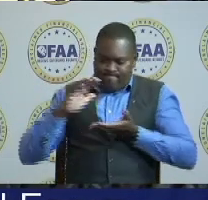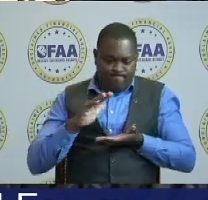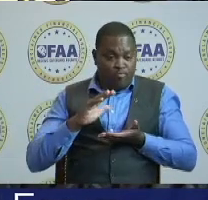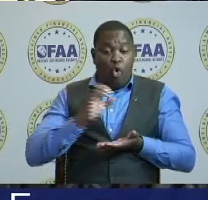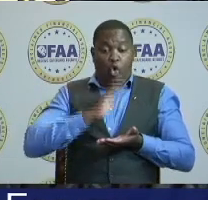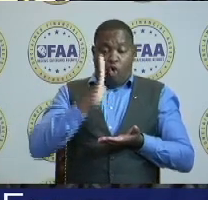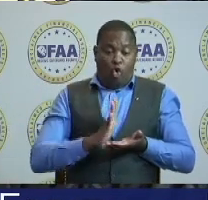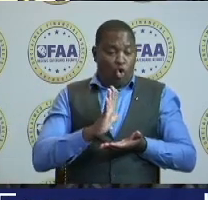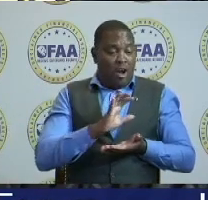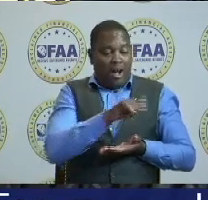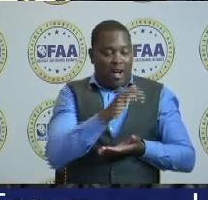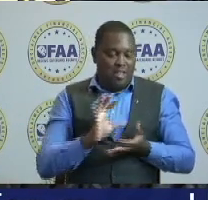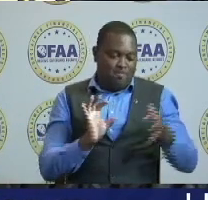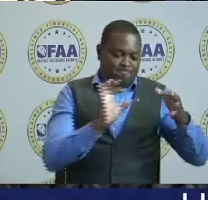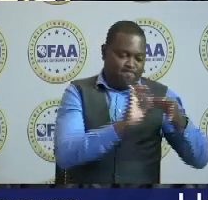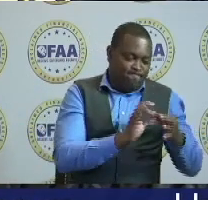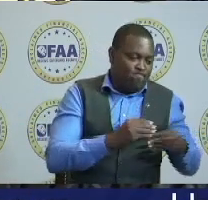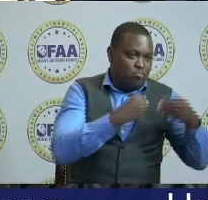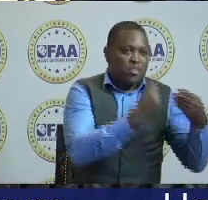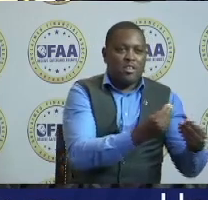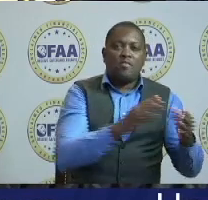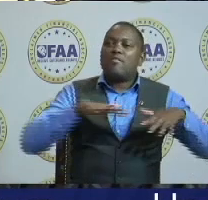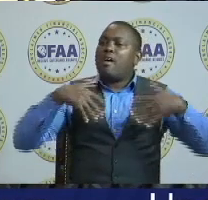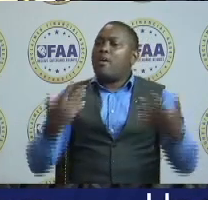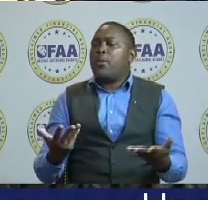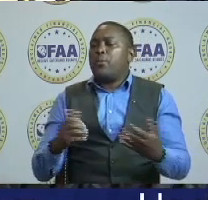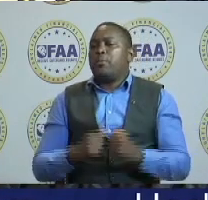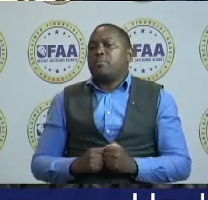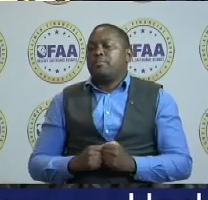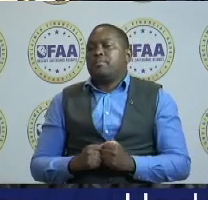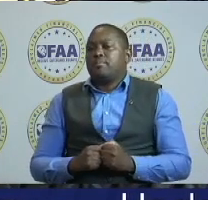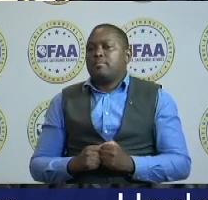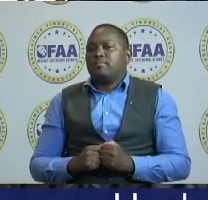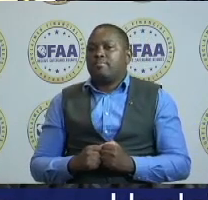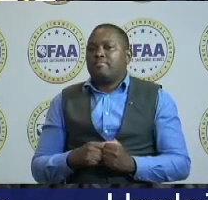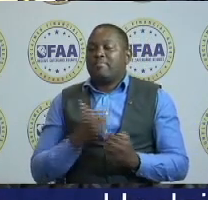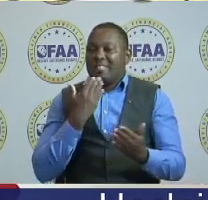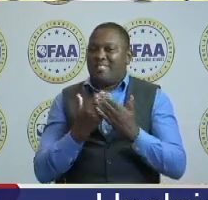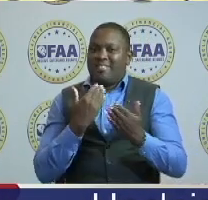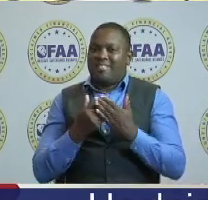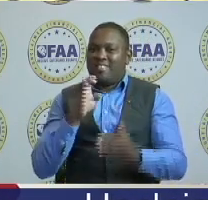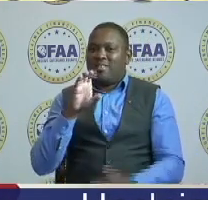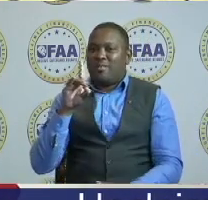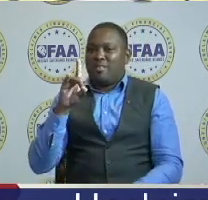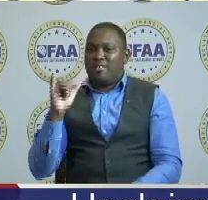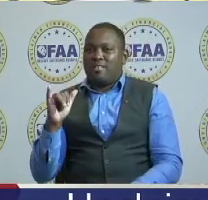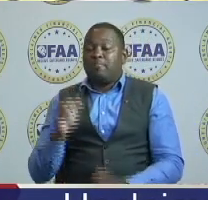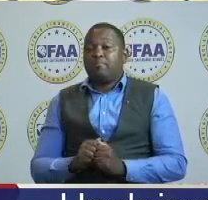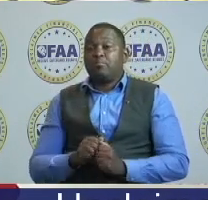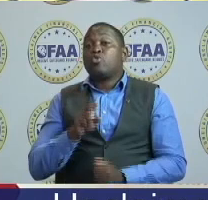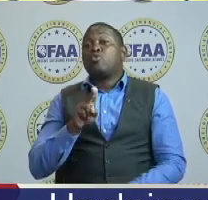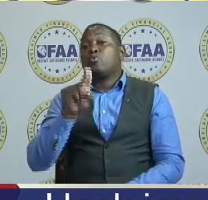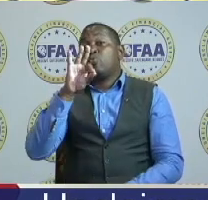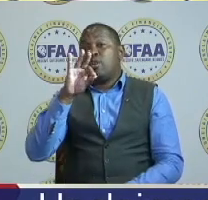You might have touched on it, but it's good just to expound on it a little bit more. Okay, thank you, Eddie. UFAA plays